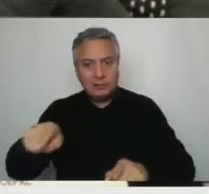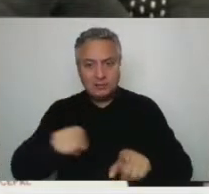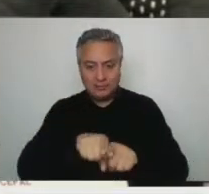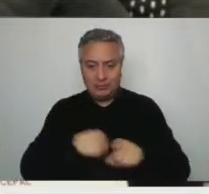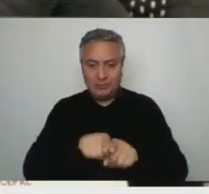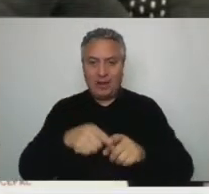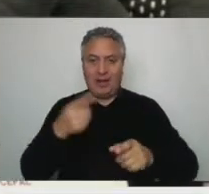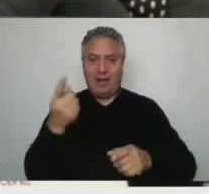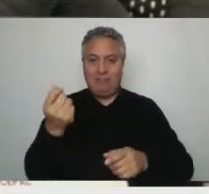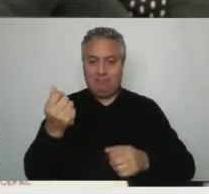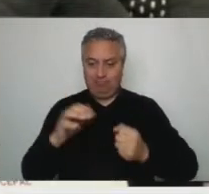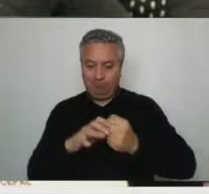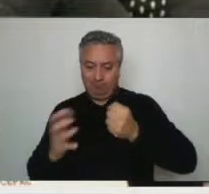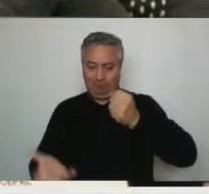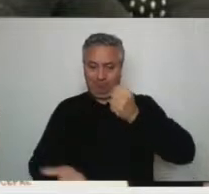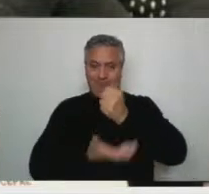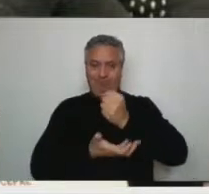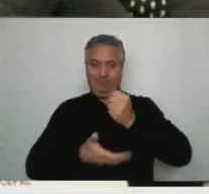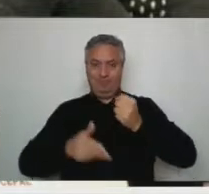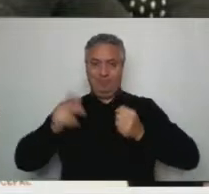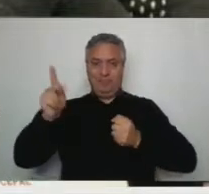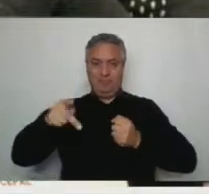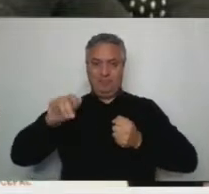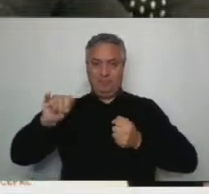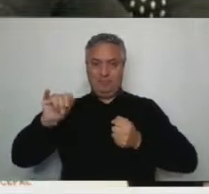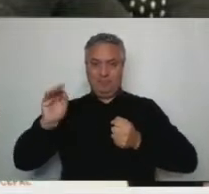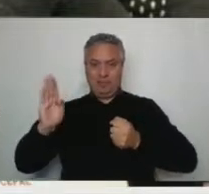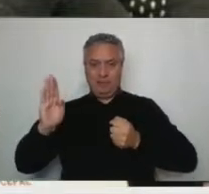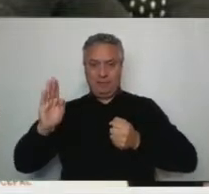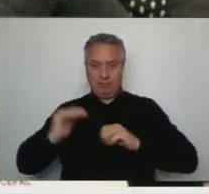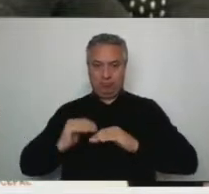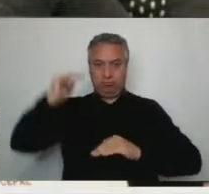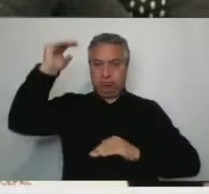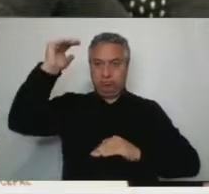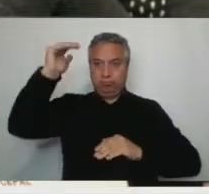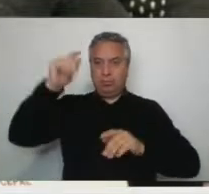it's not about the amount of money the country has,